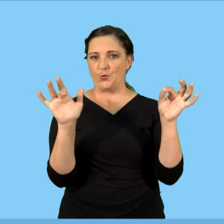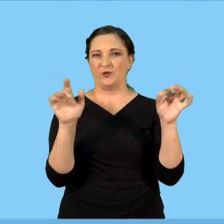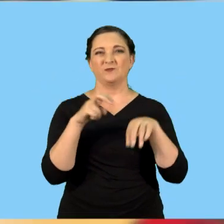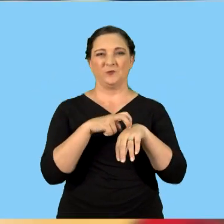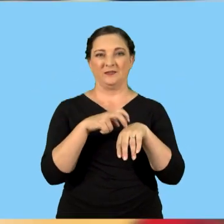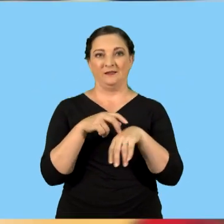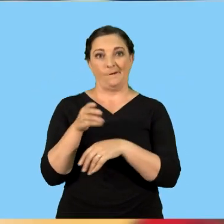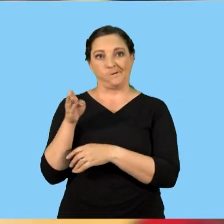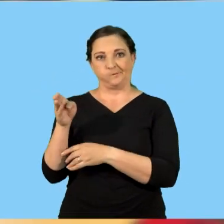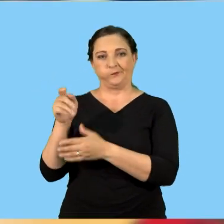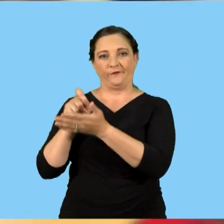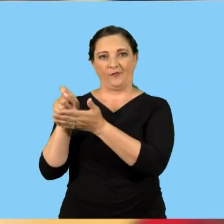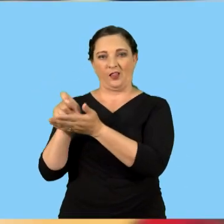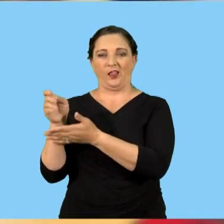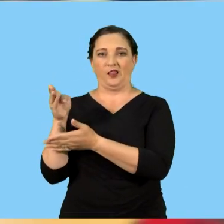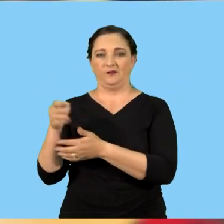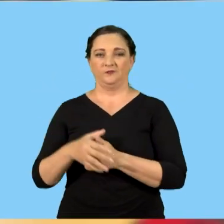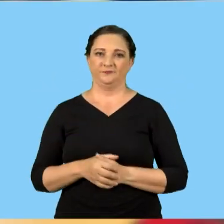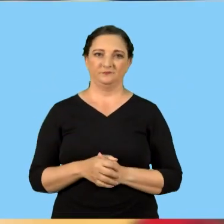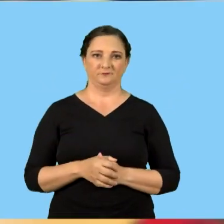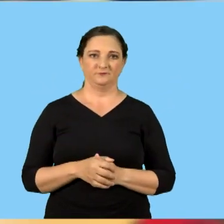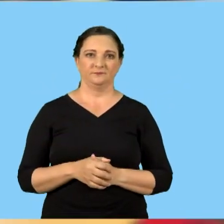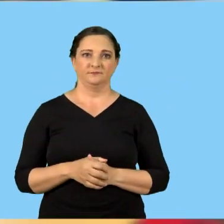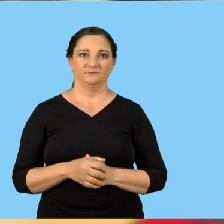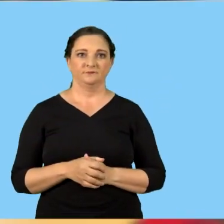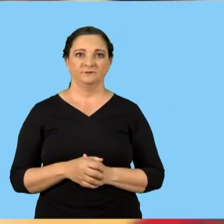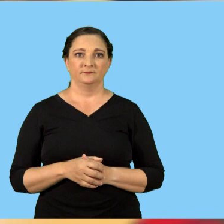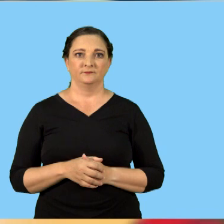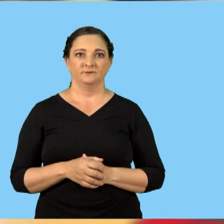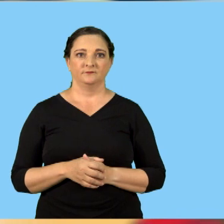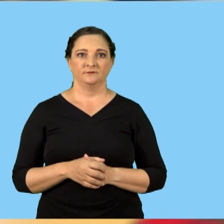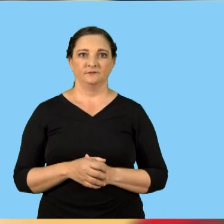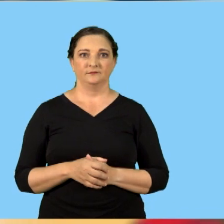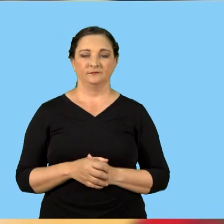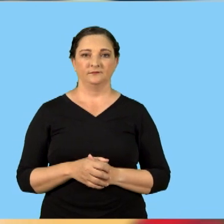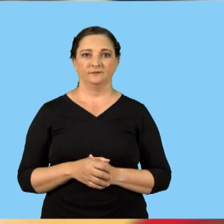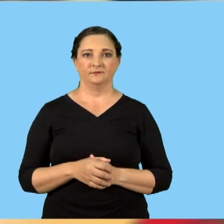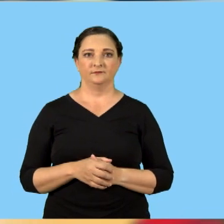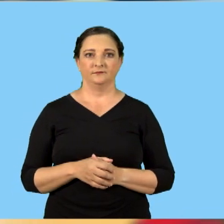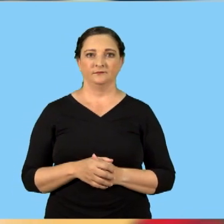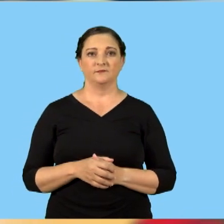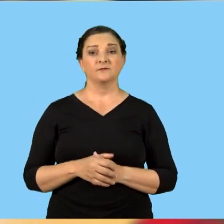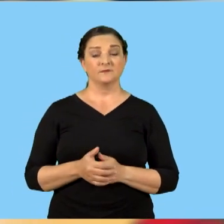given certain sentences that are incomplete, and we need to fill in the missing words there so that